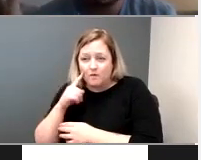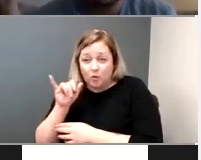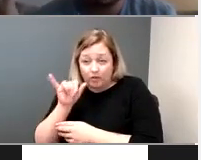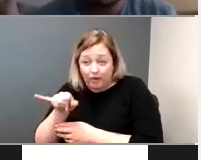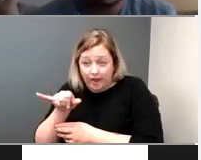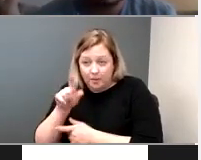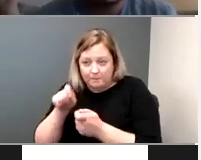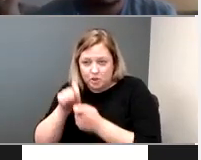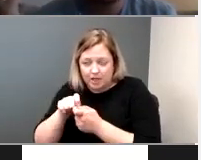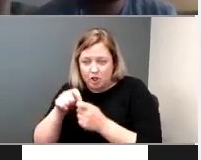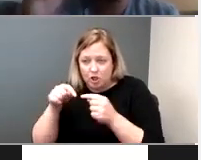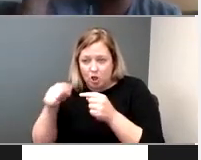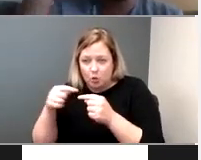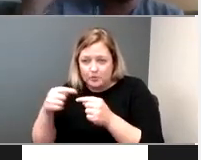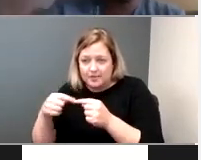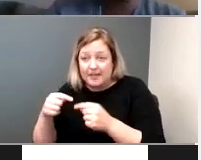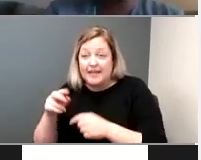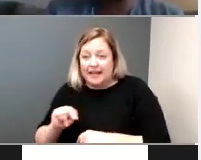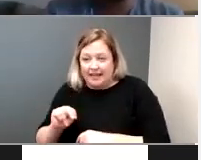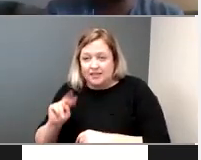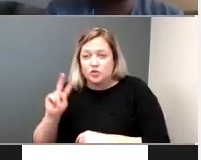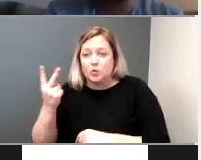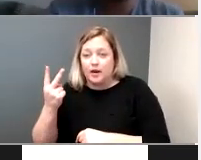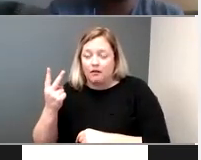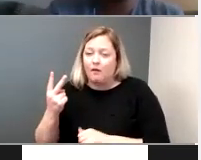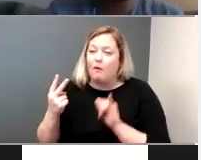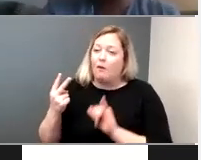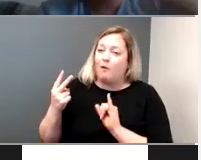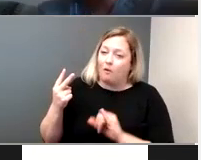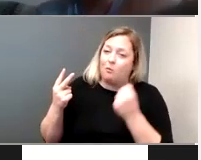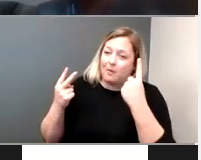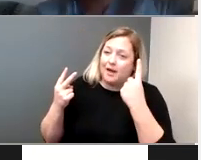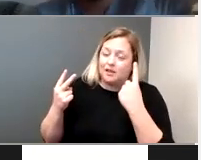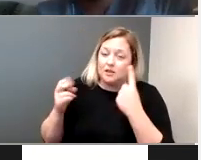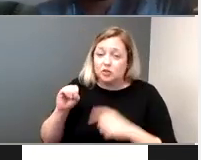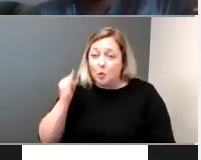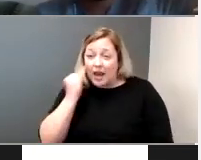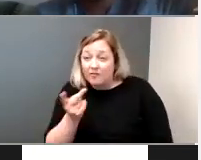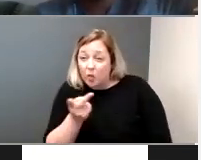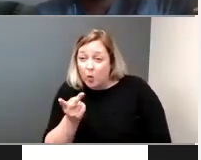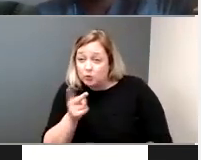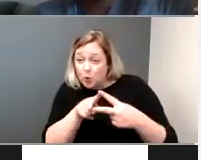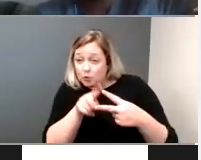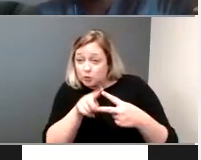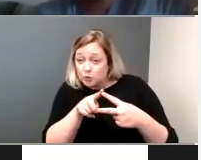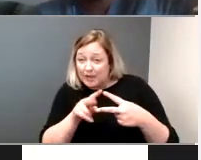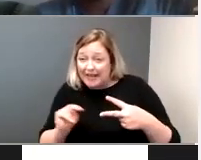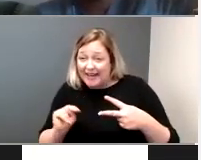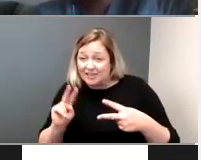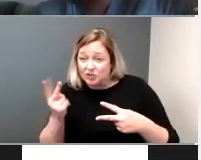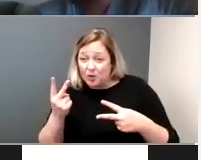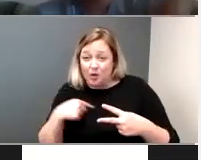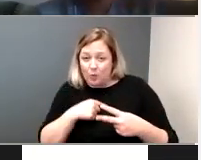squared. Mm-hmm. That makes sense. So if these two are n squared, then we can say that we have another n on top, that is the external most